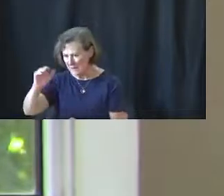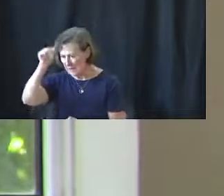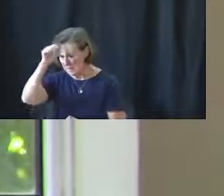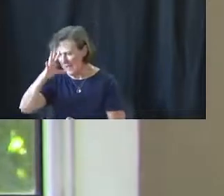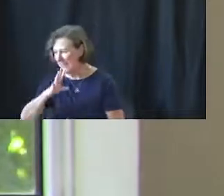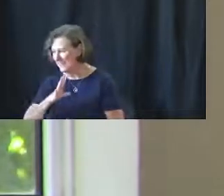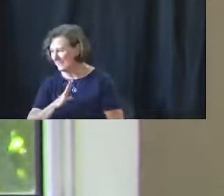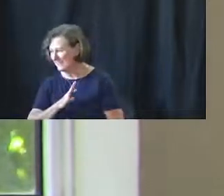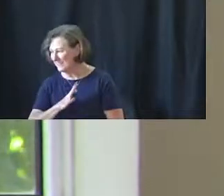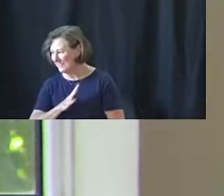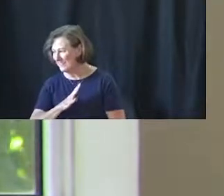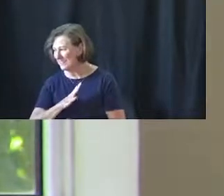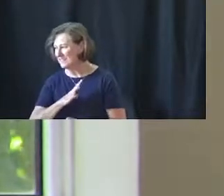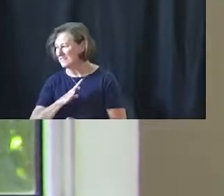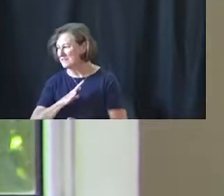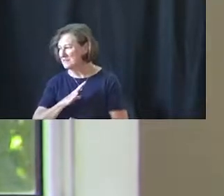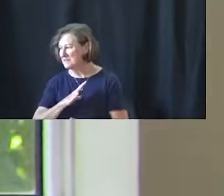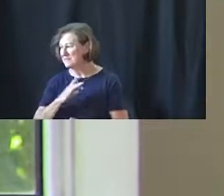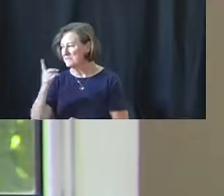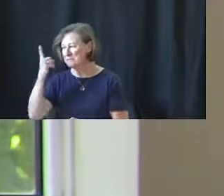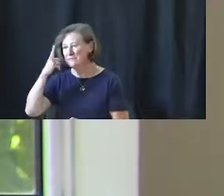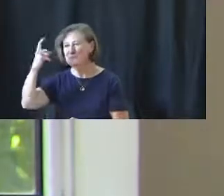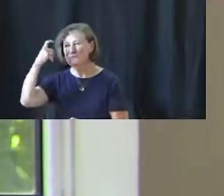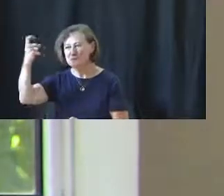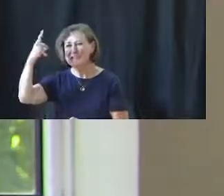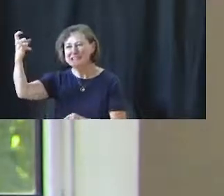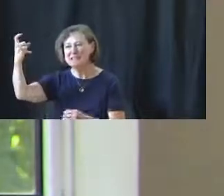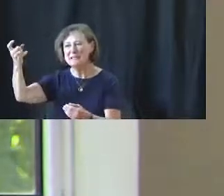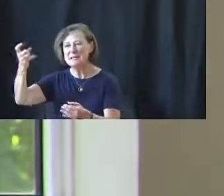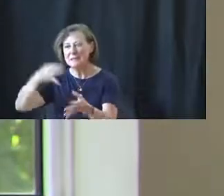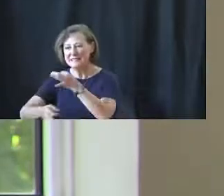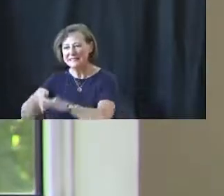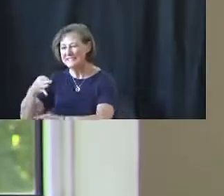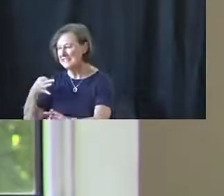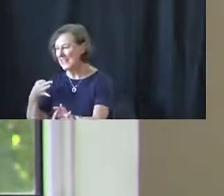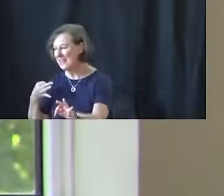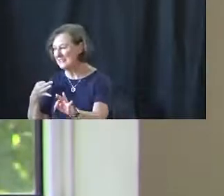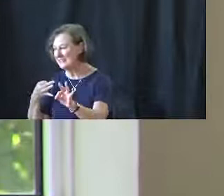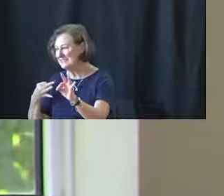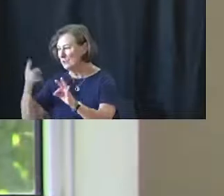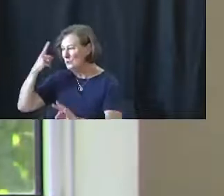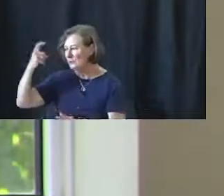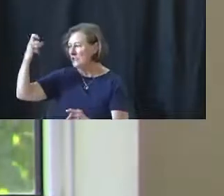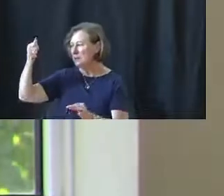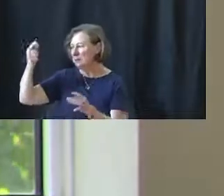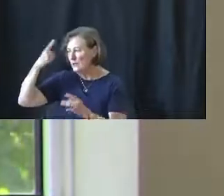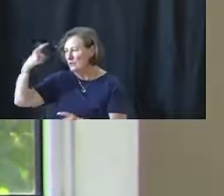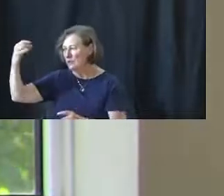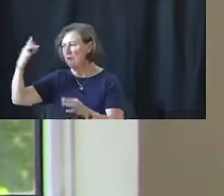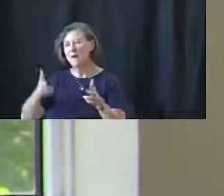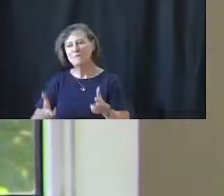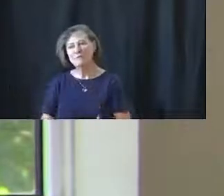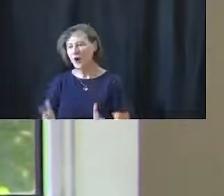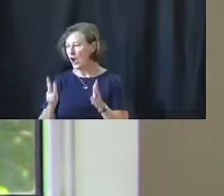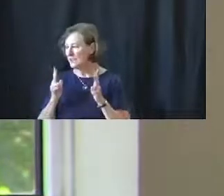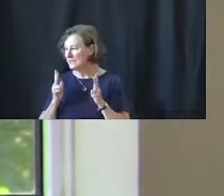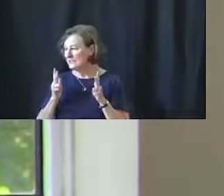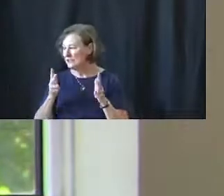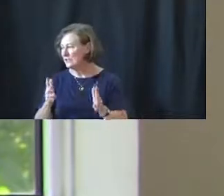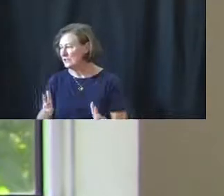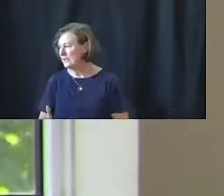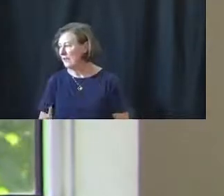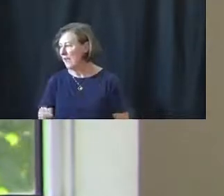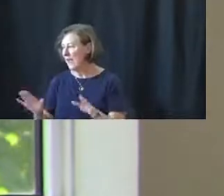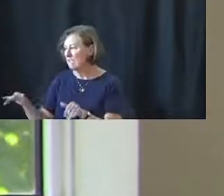little man, and dream a dream instead. Dream a dream of rocking chairs